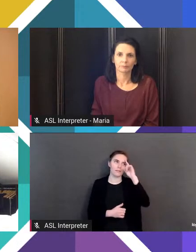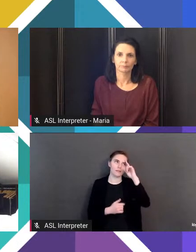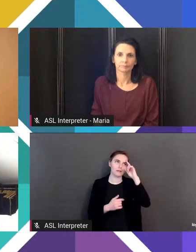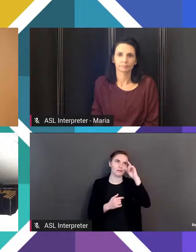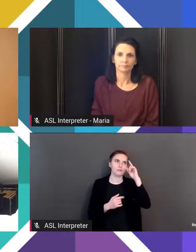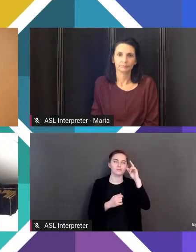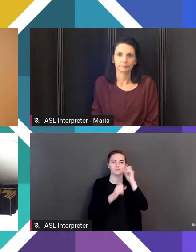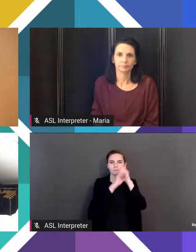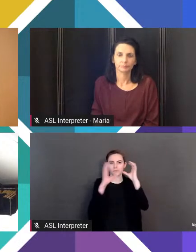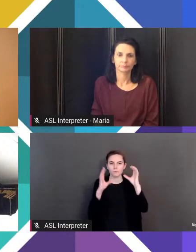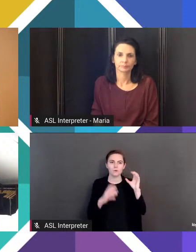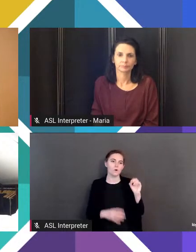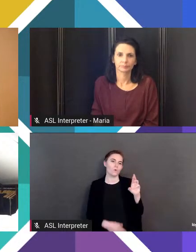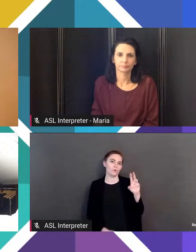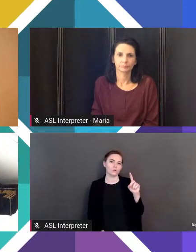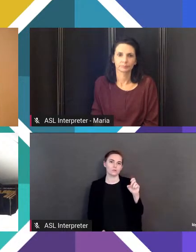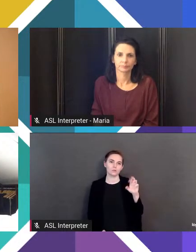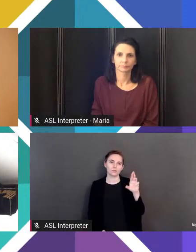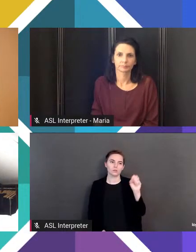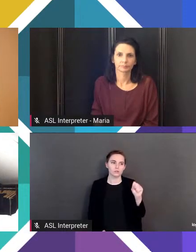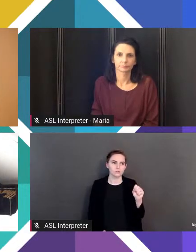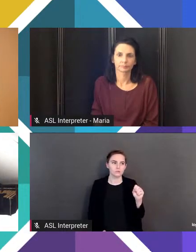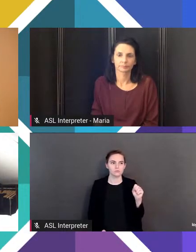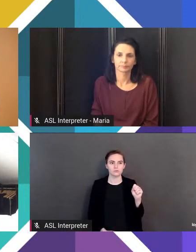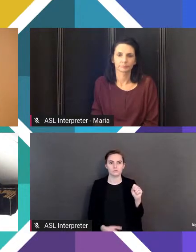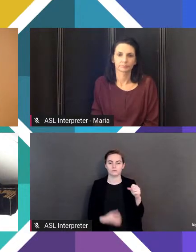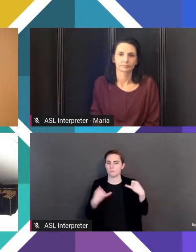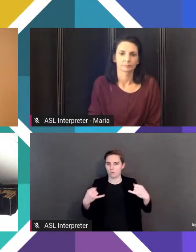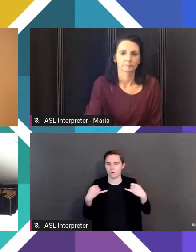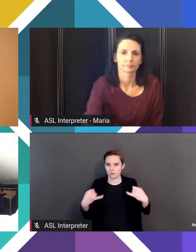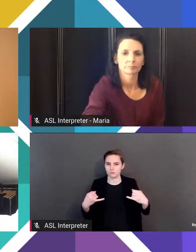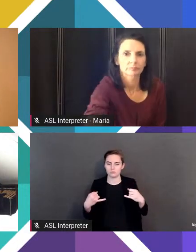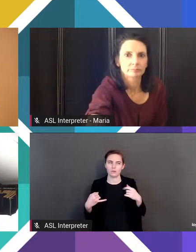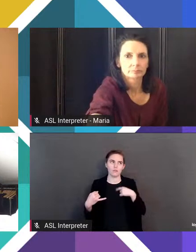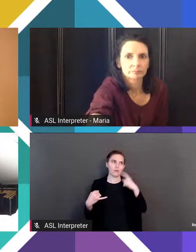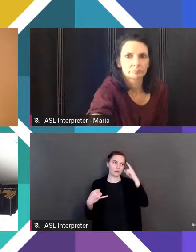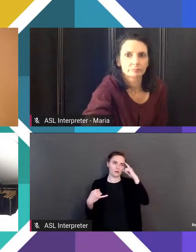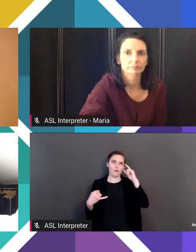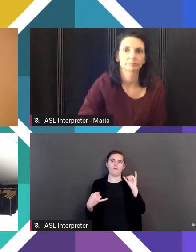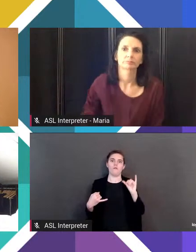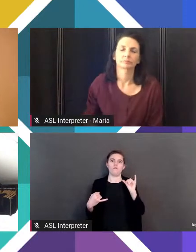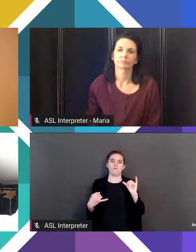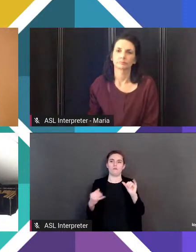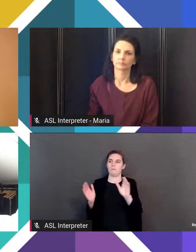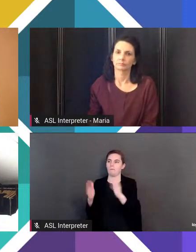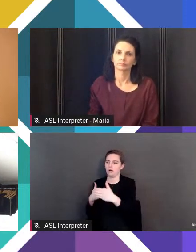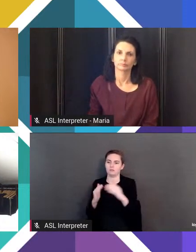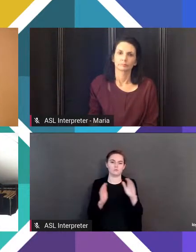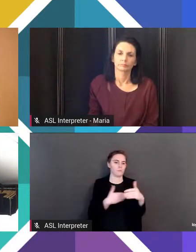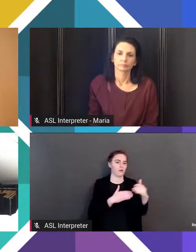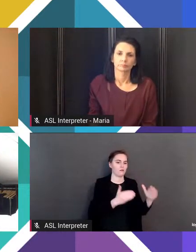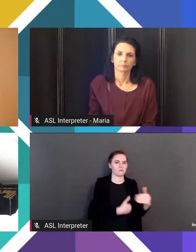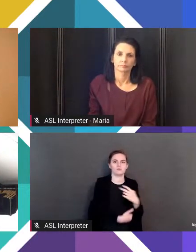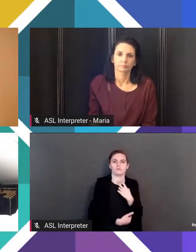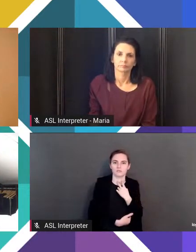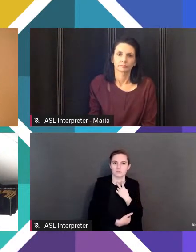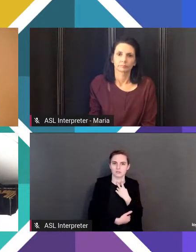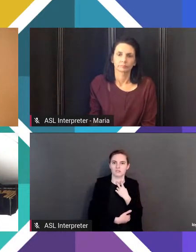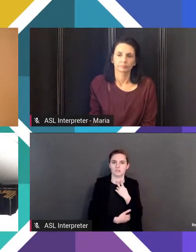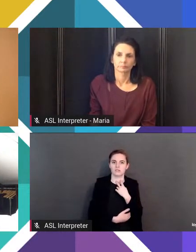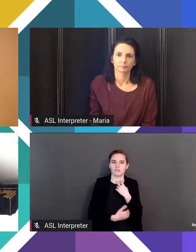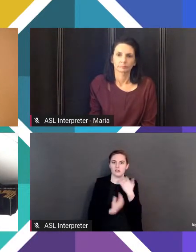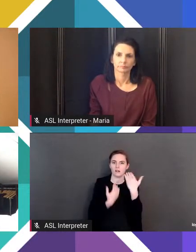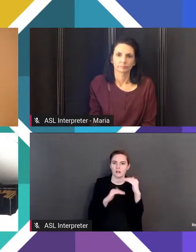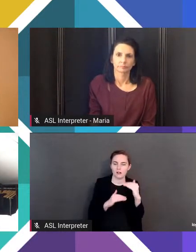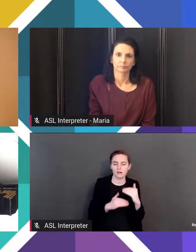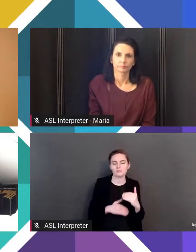thinking of like boxes and you know, I think like a good representation of like that